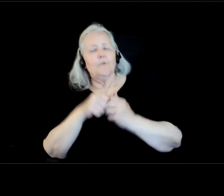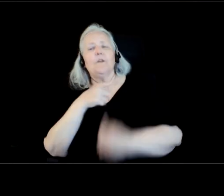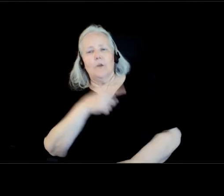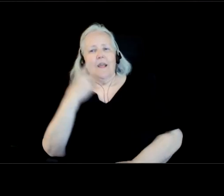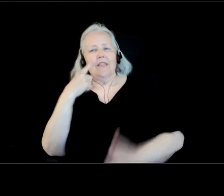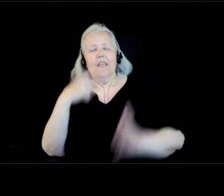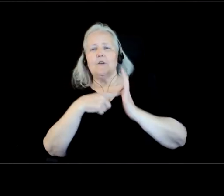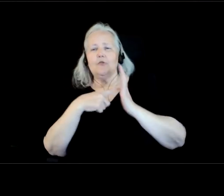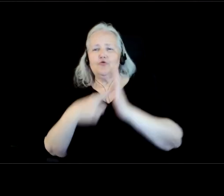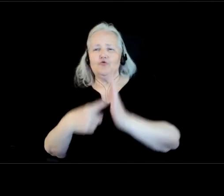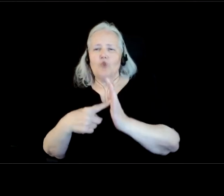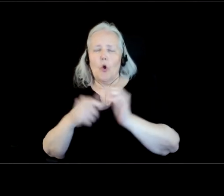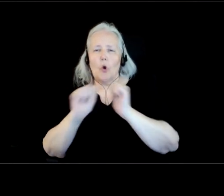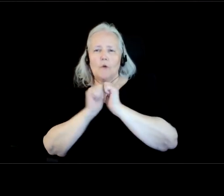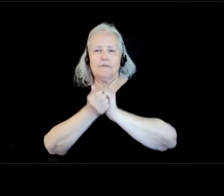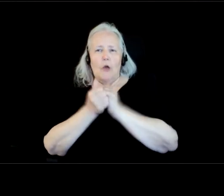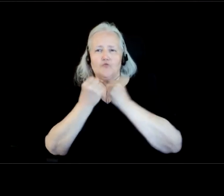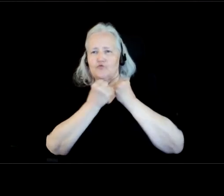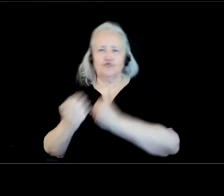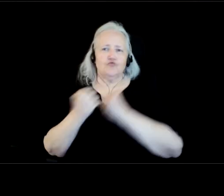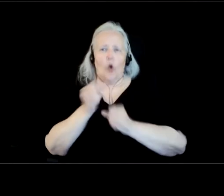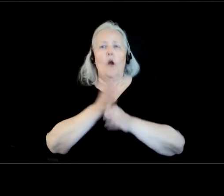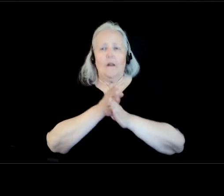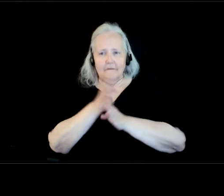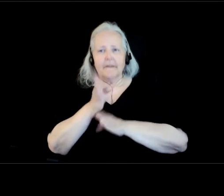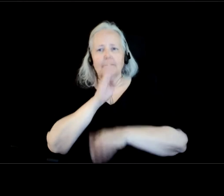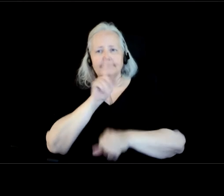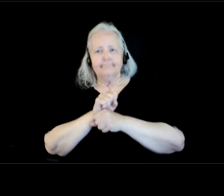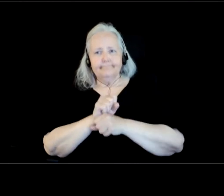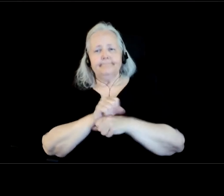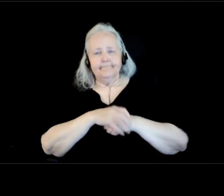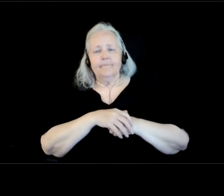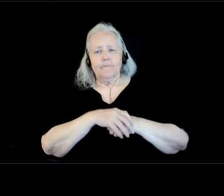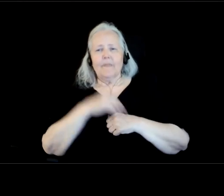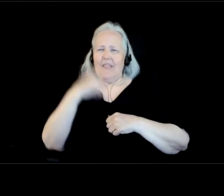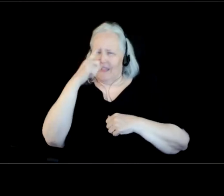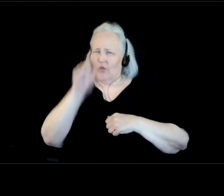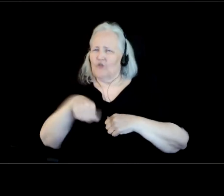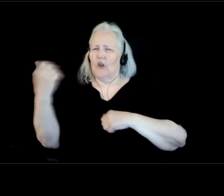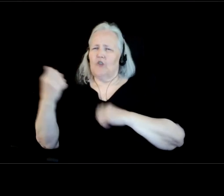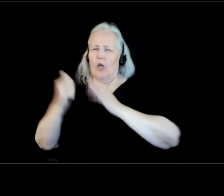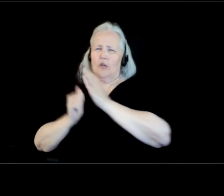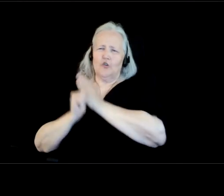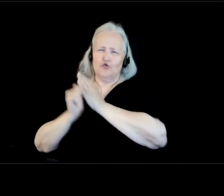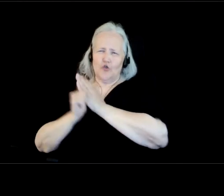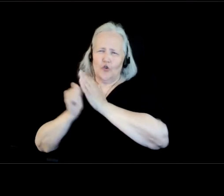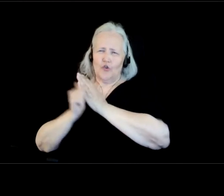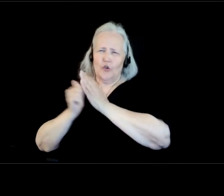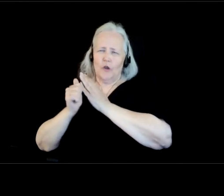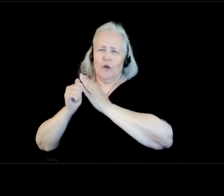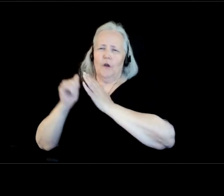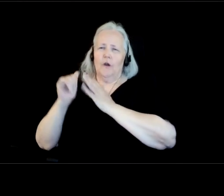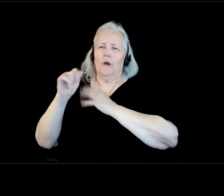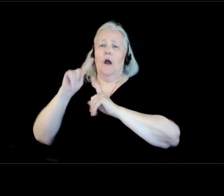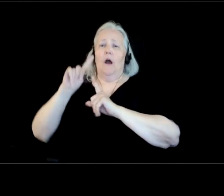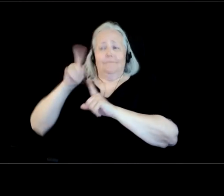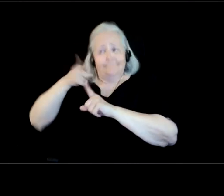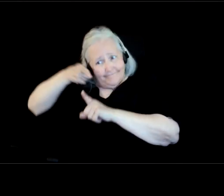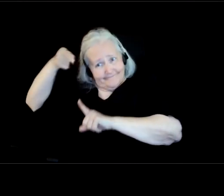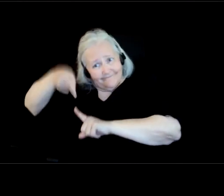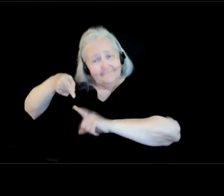vigor of the discipline. And I understand, I think there's also another journal that's just language revitalization that's emerging.